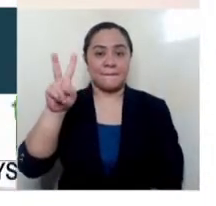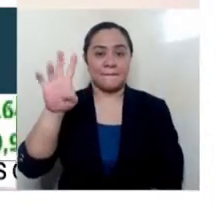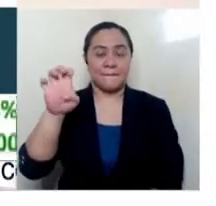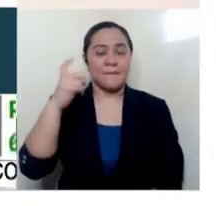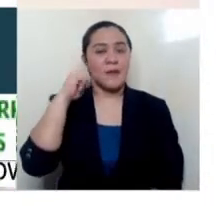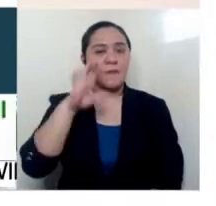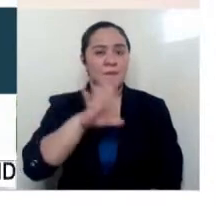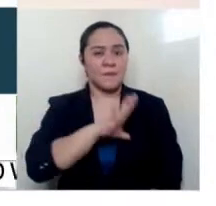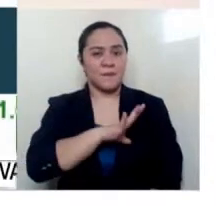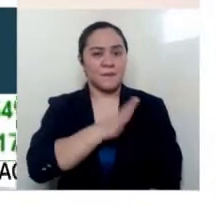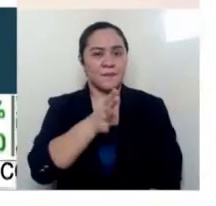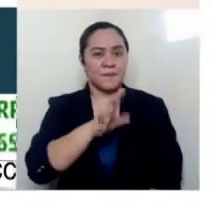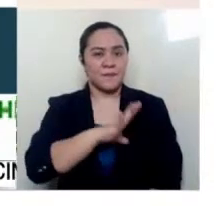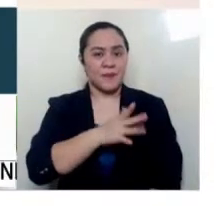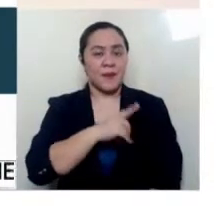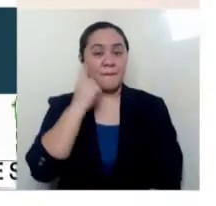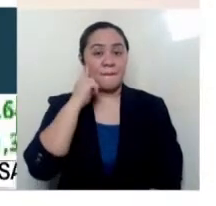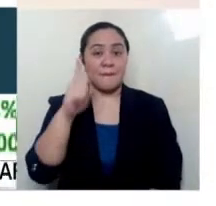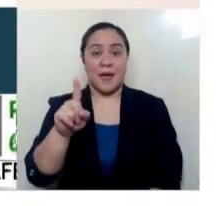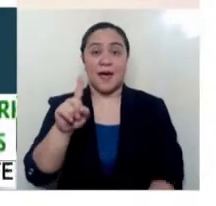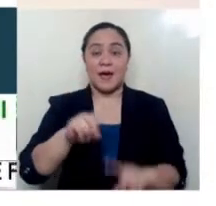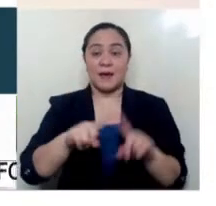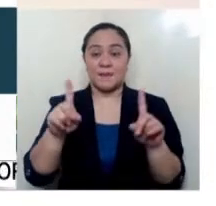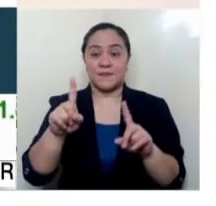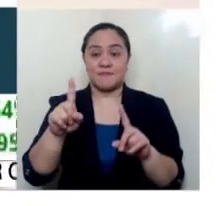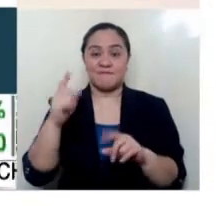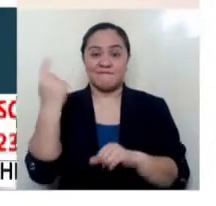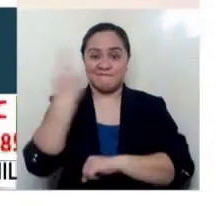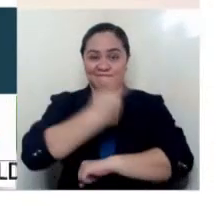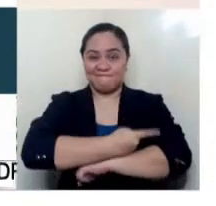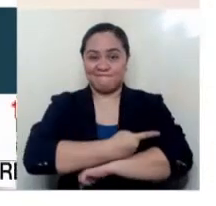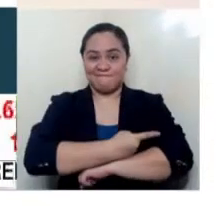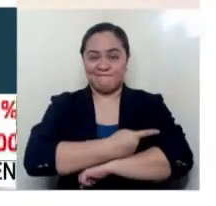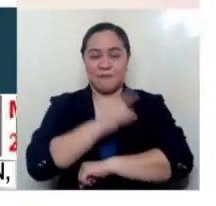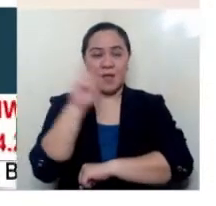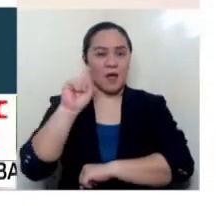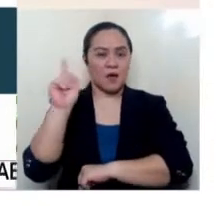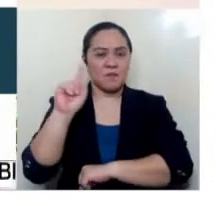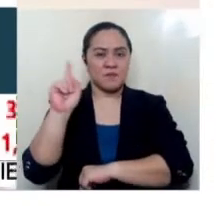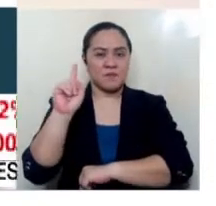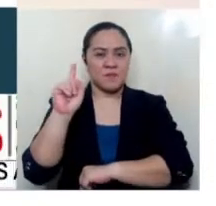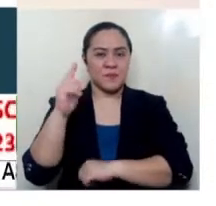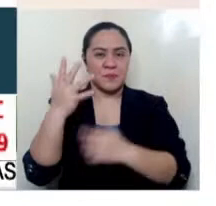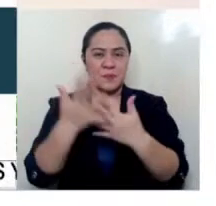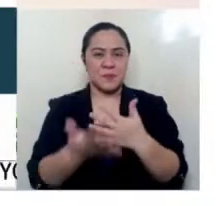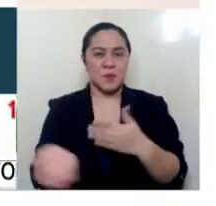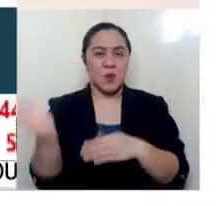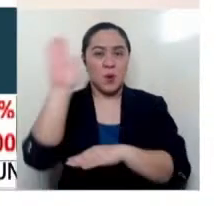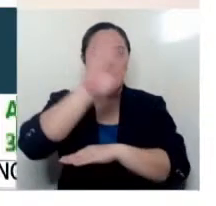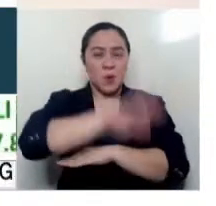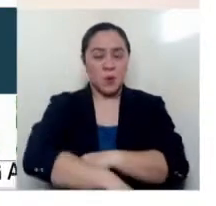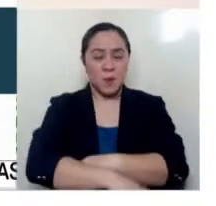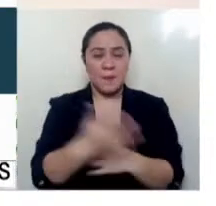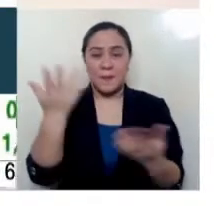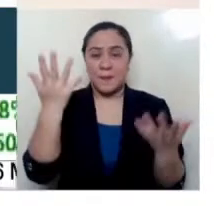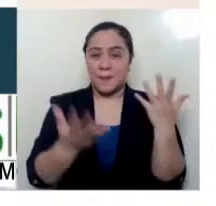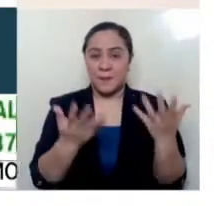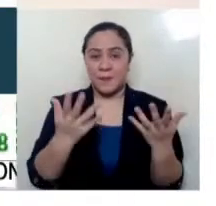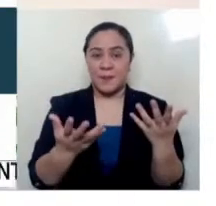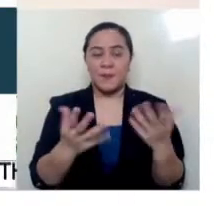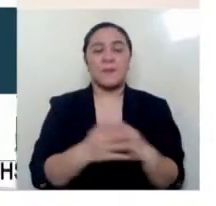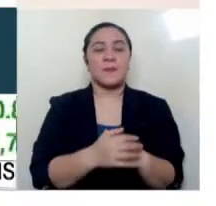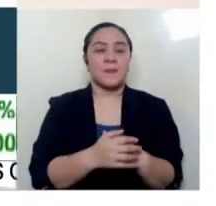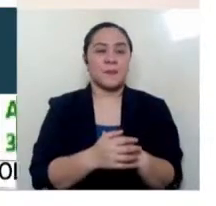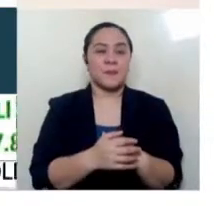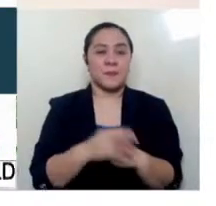But at the end of the day, it's like, you know, maybe they will